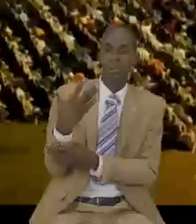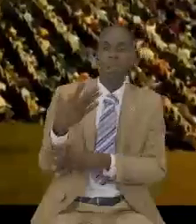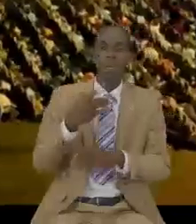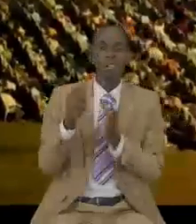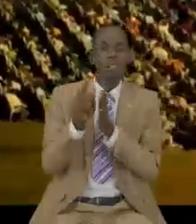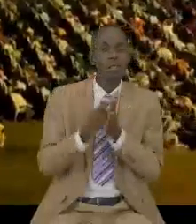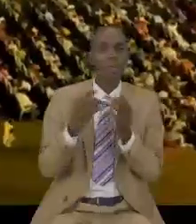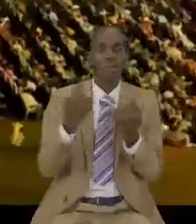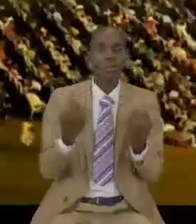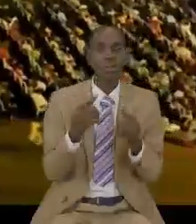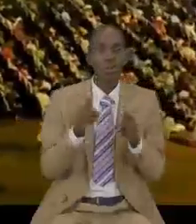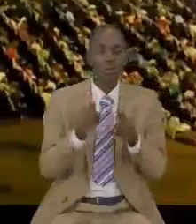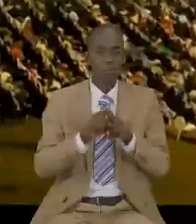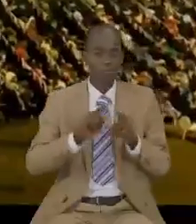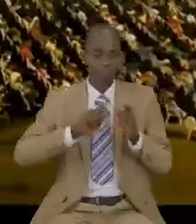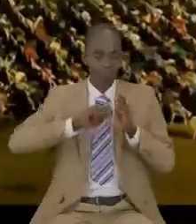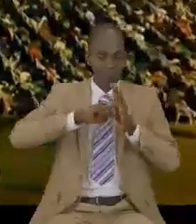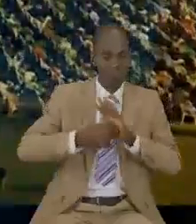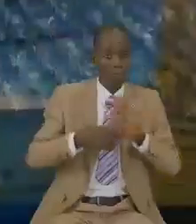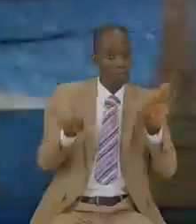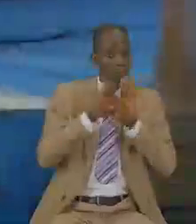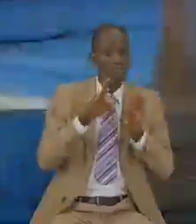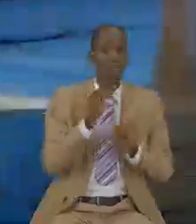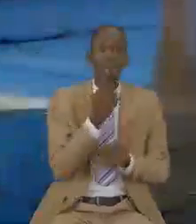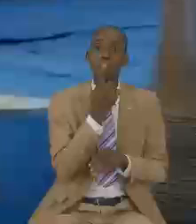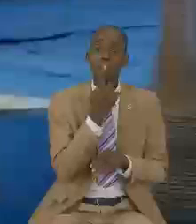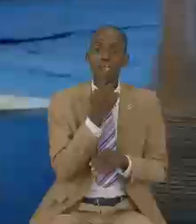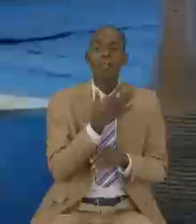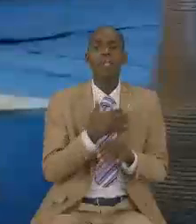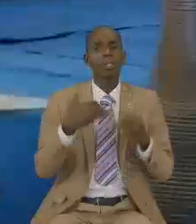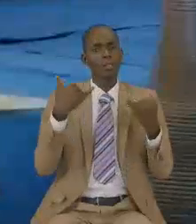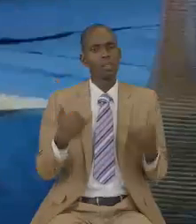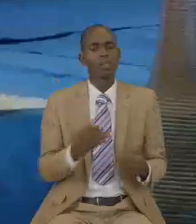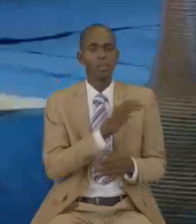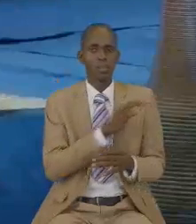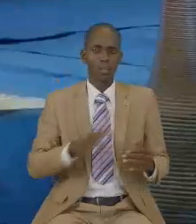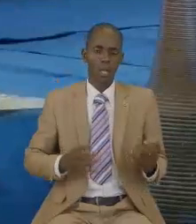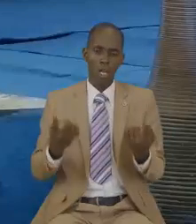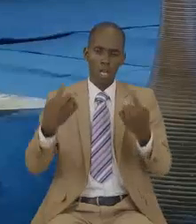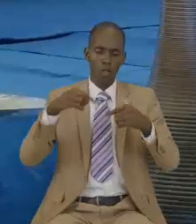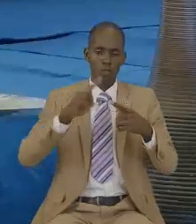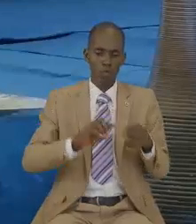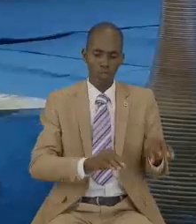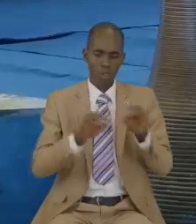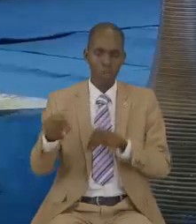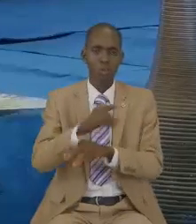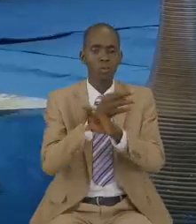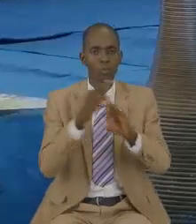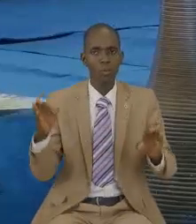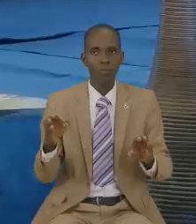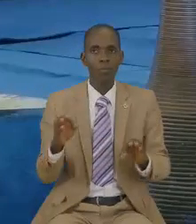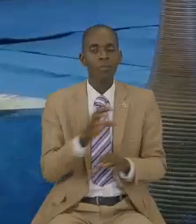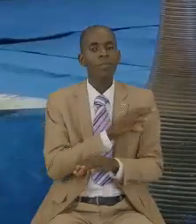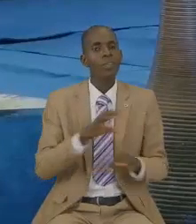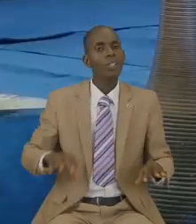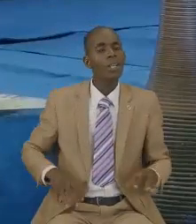also padlocked the mouth. And now Christ comes to set you free. He comes to